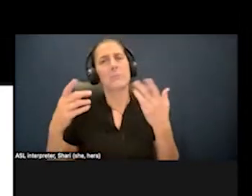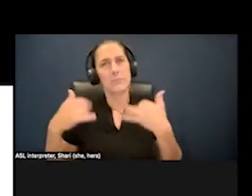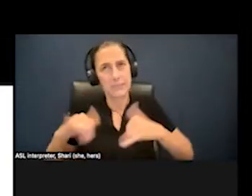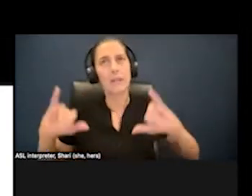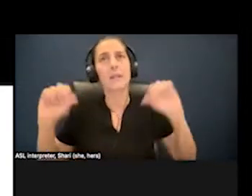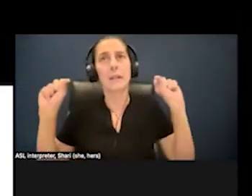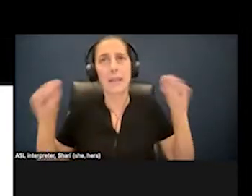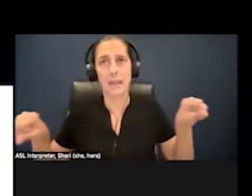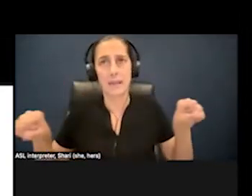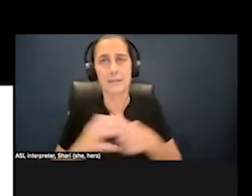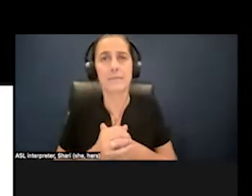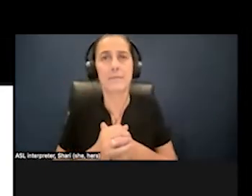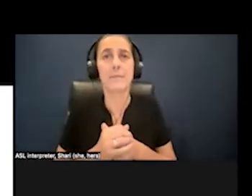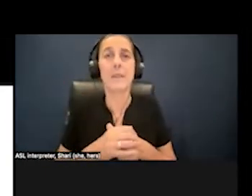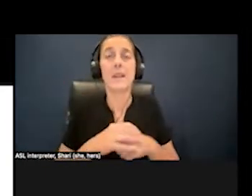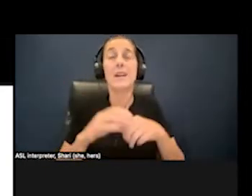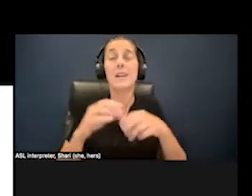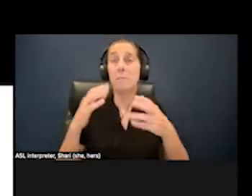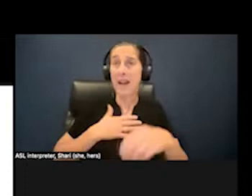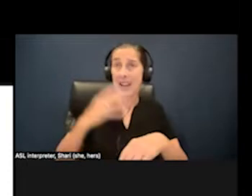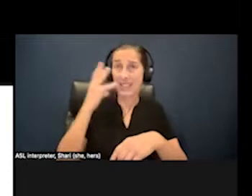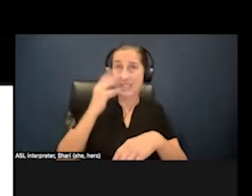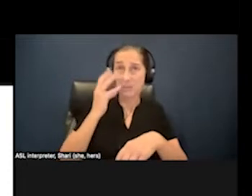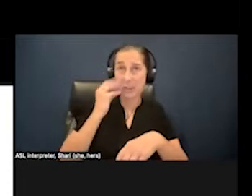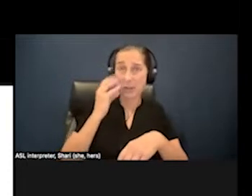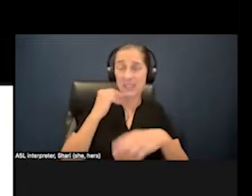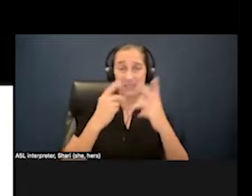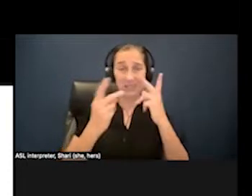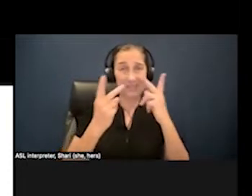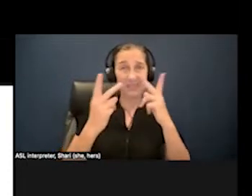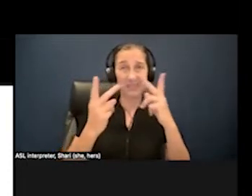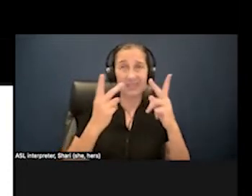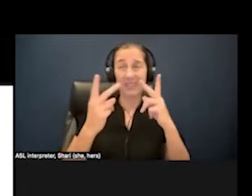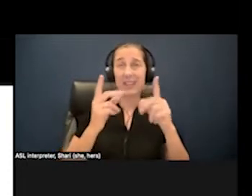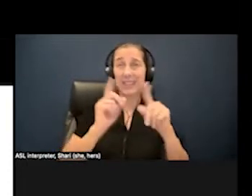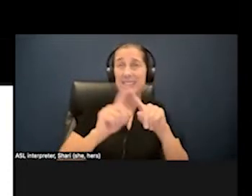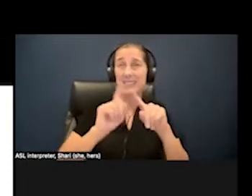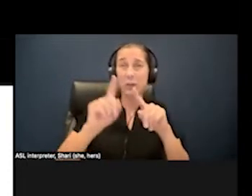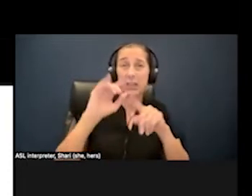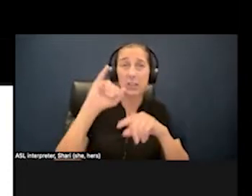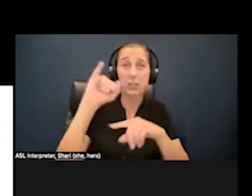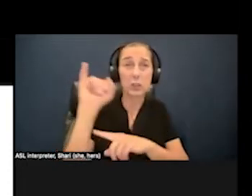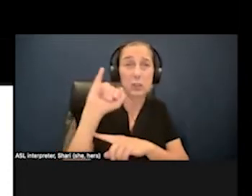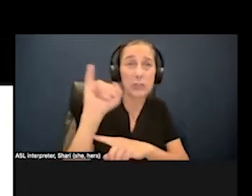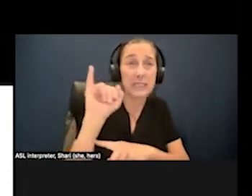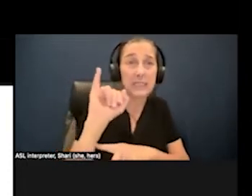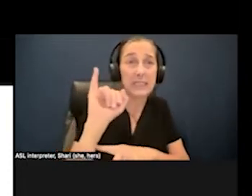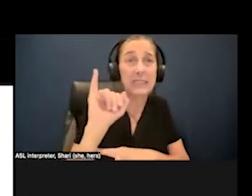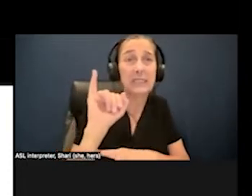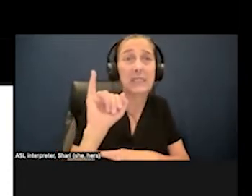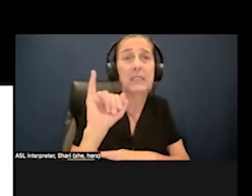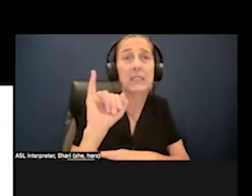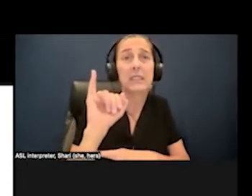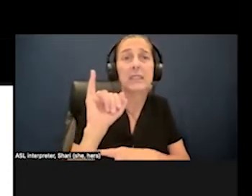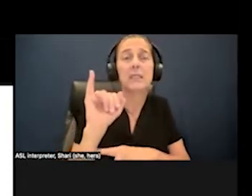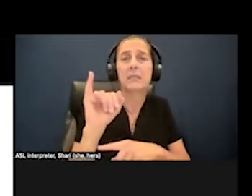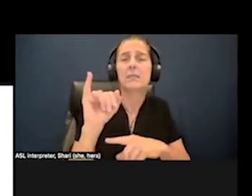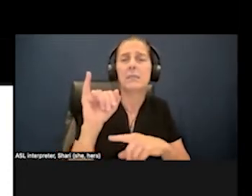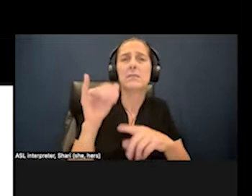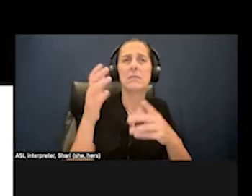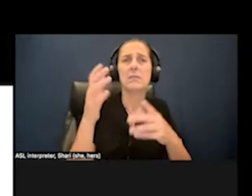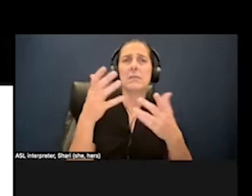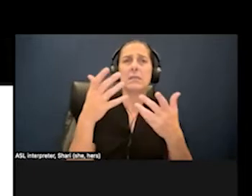every insurance I've seen for college insurances covers gender affirming hormone therapy